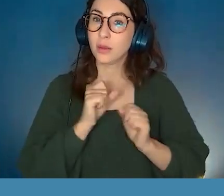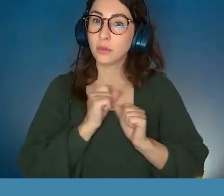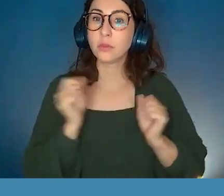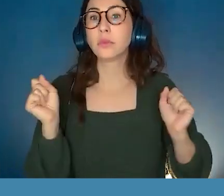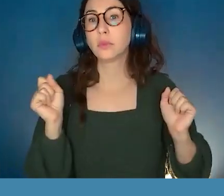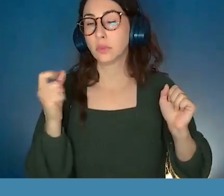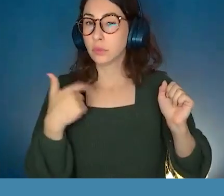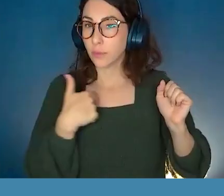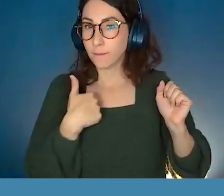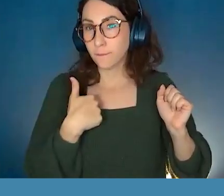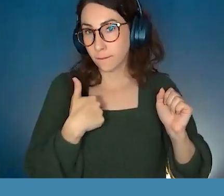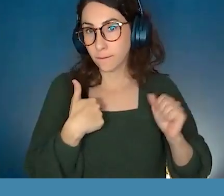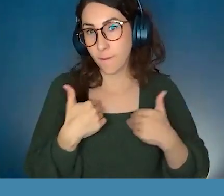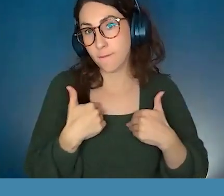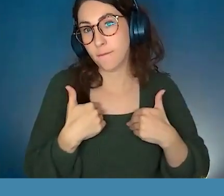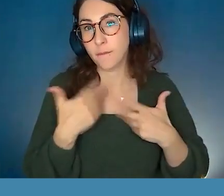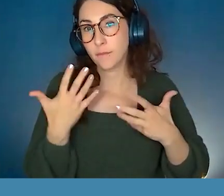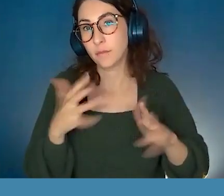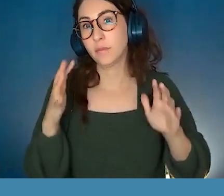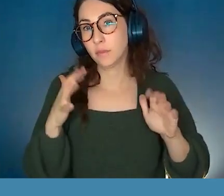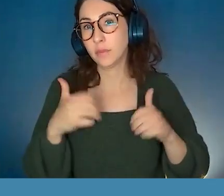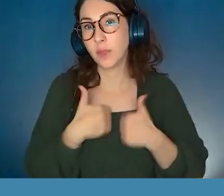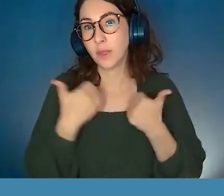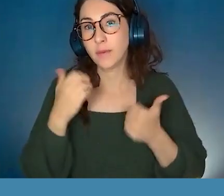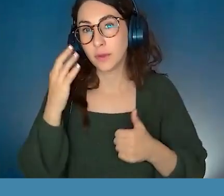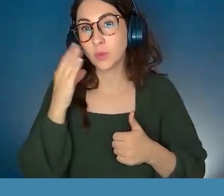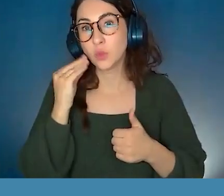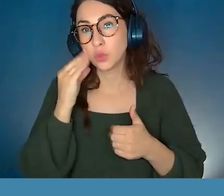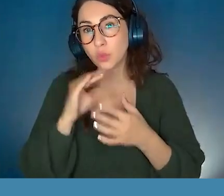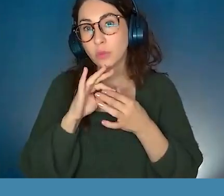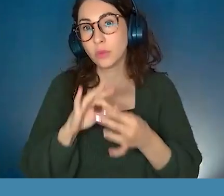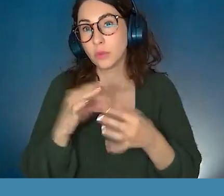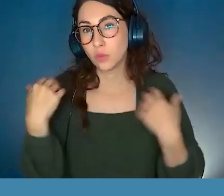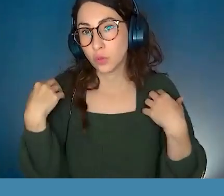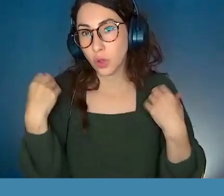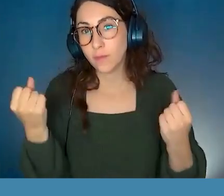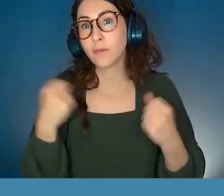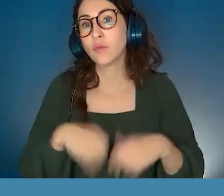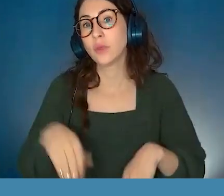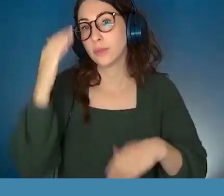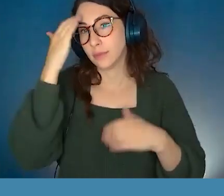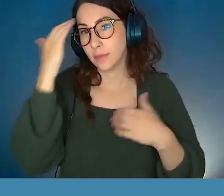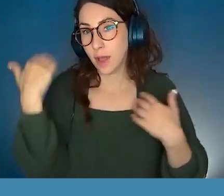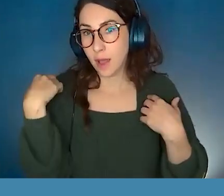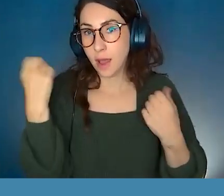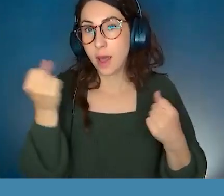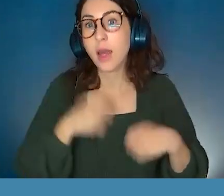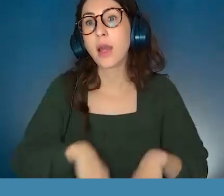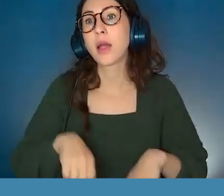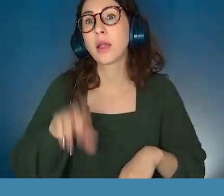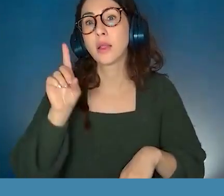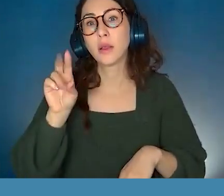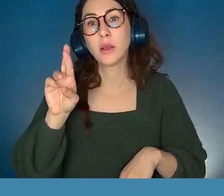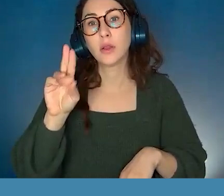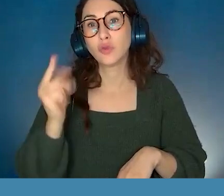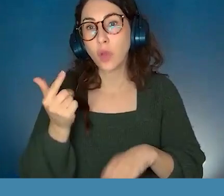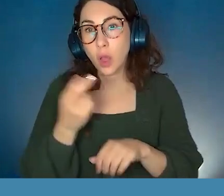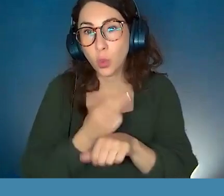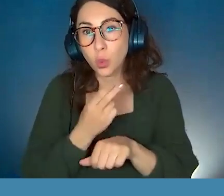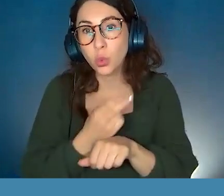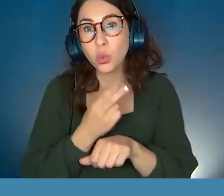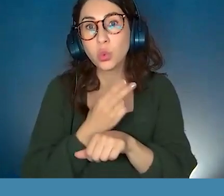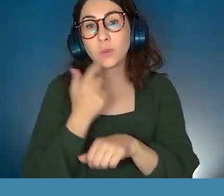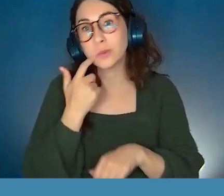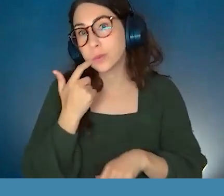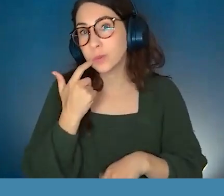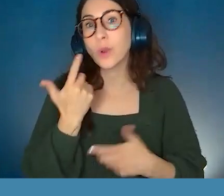direct personal lived experience with recovery with their mental health or substance abuse conditions. And they're